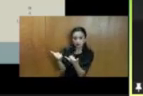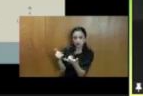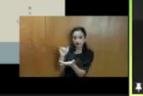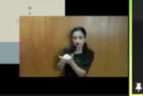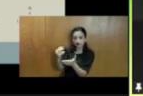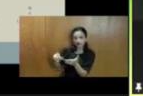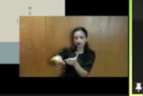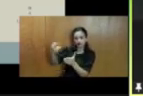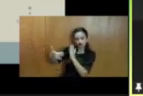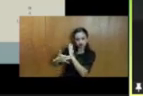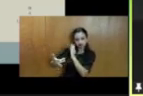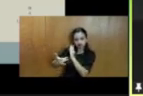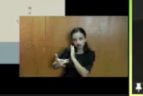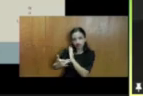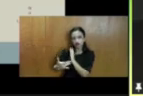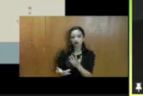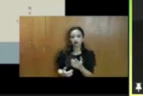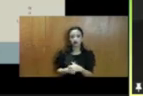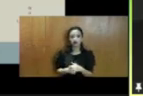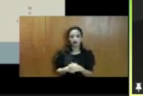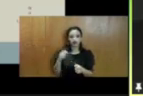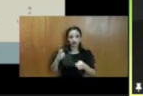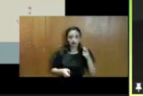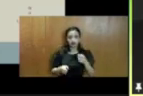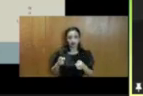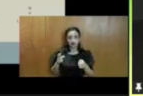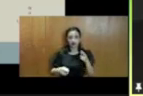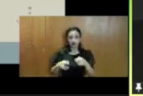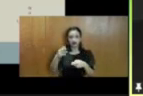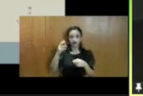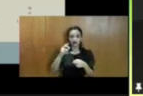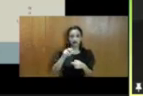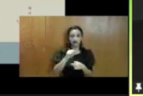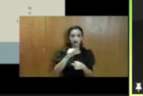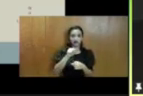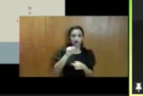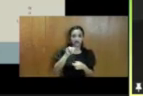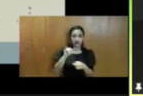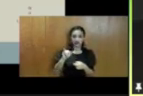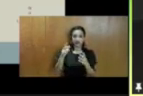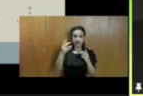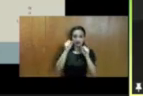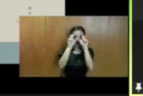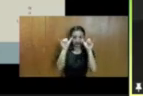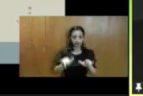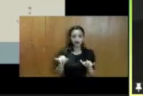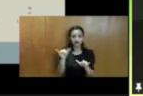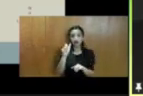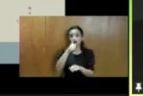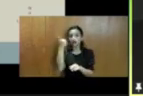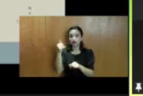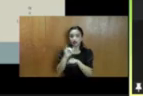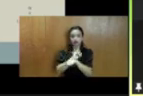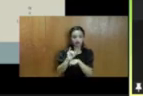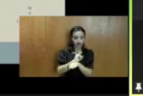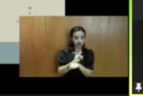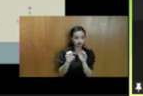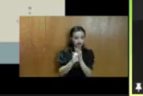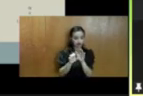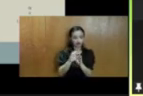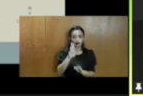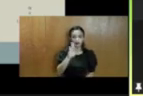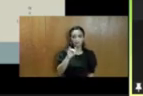tech in fields such as automation, robotics, and intelligent systems, but also in other industry four fields like